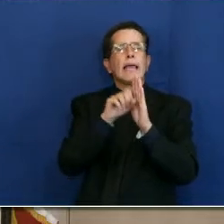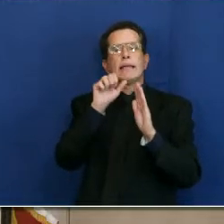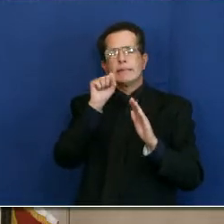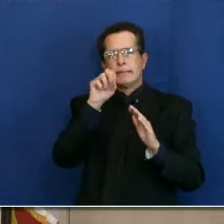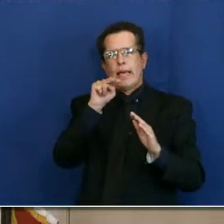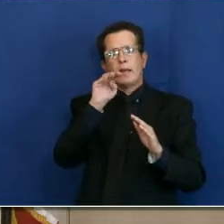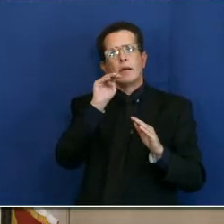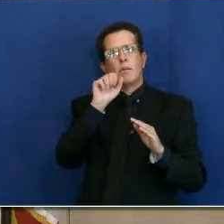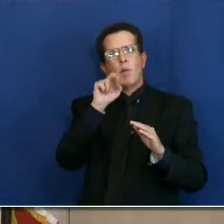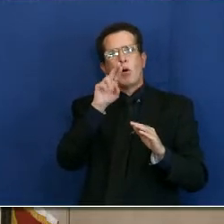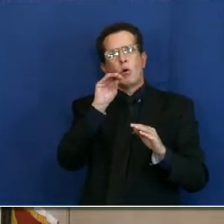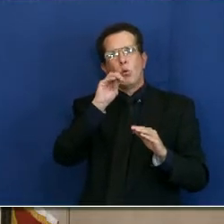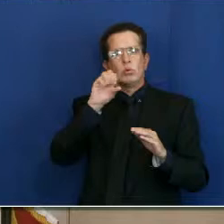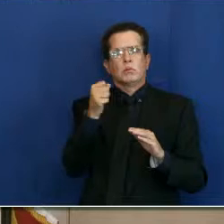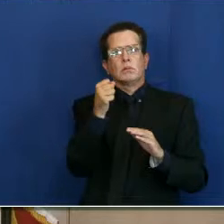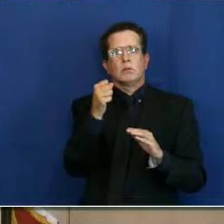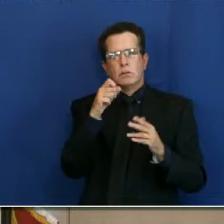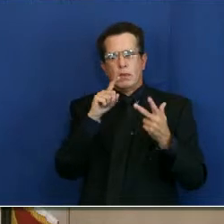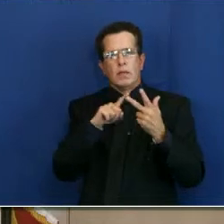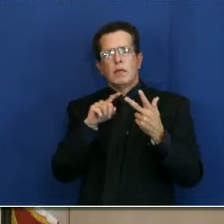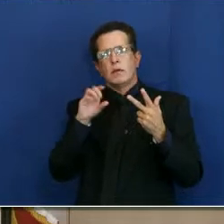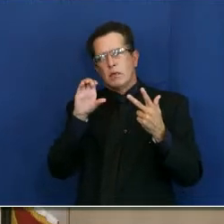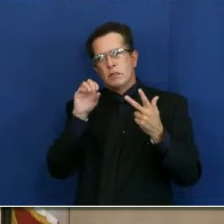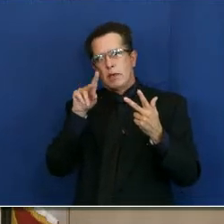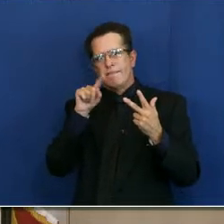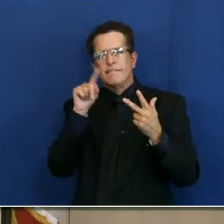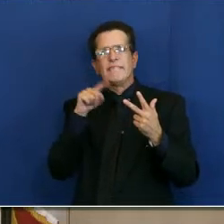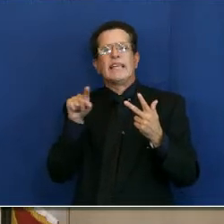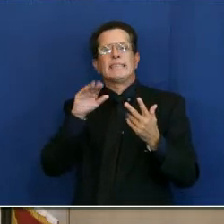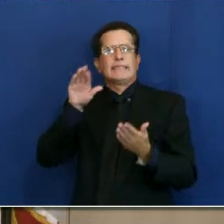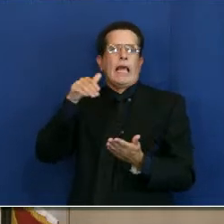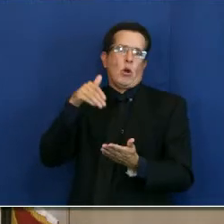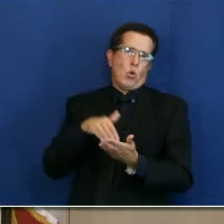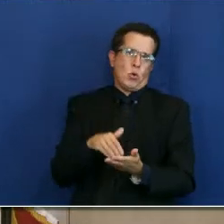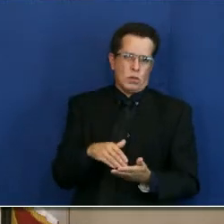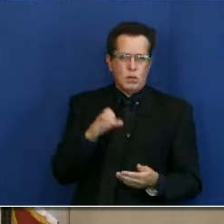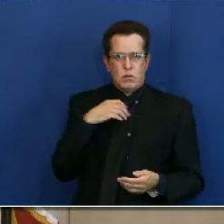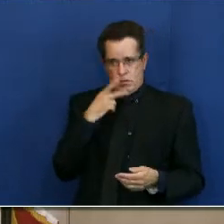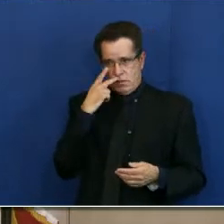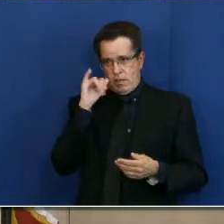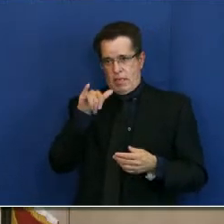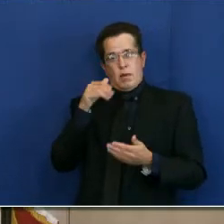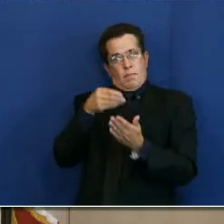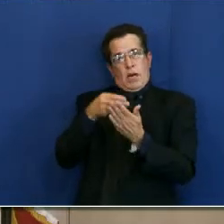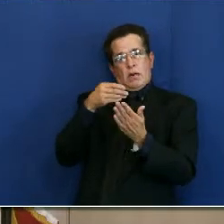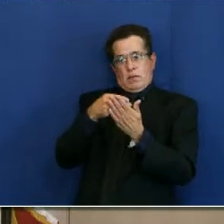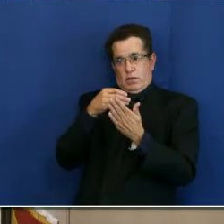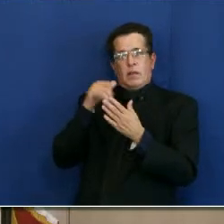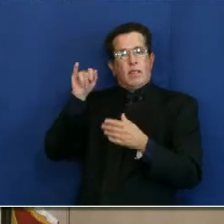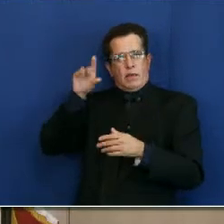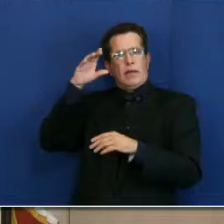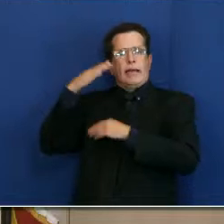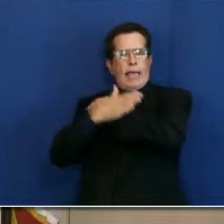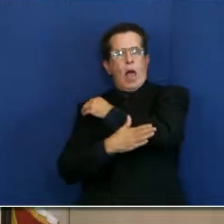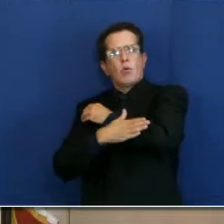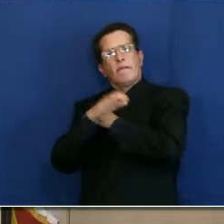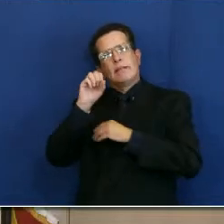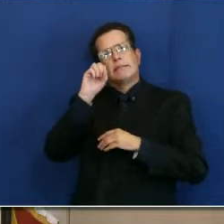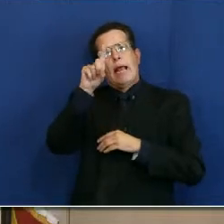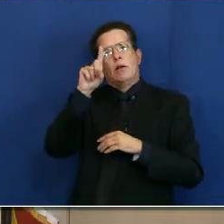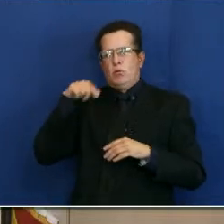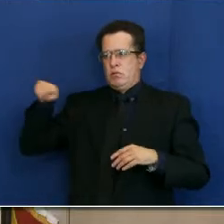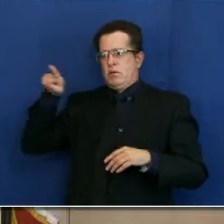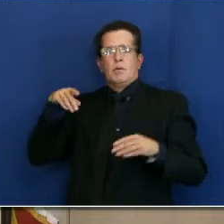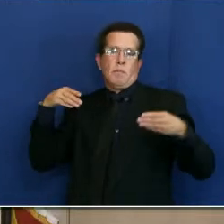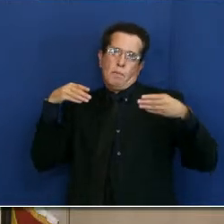Marcos, and the Tubman Center. So we're delighted to see, and these costs are all being picked up by the County of San Diego for these